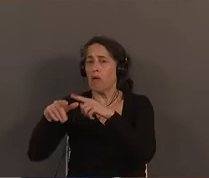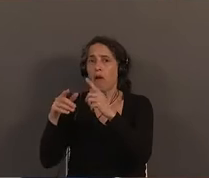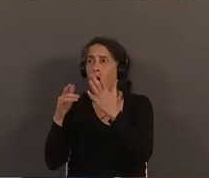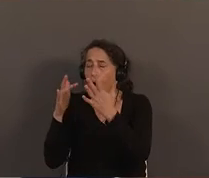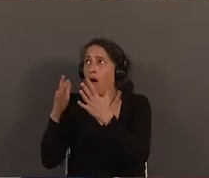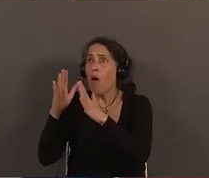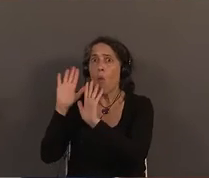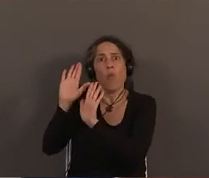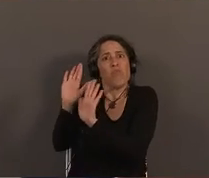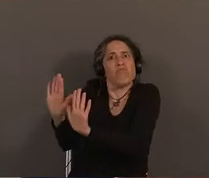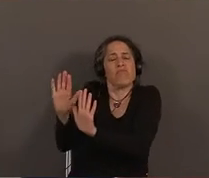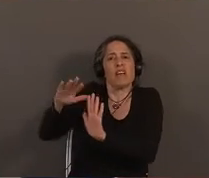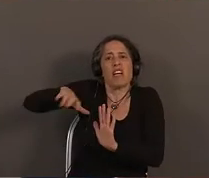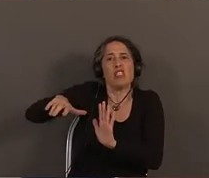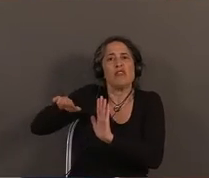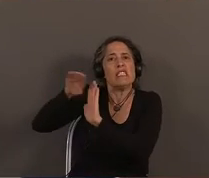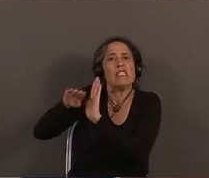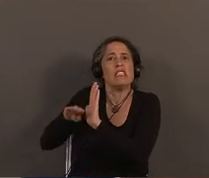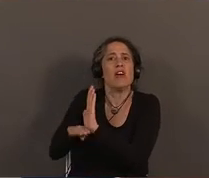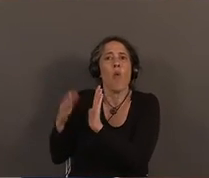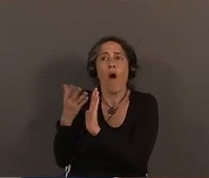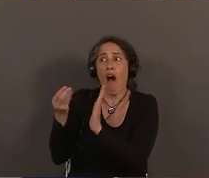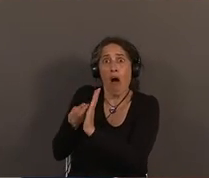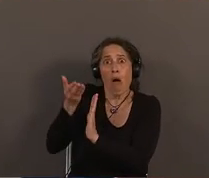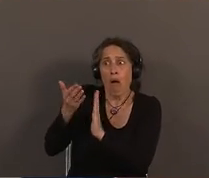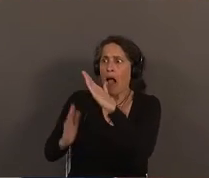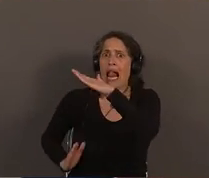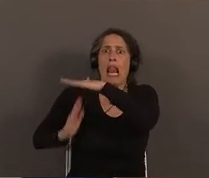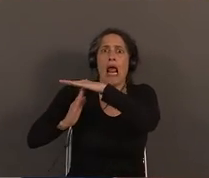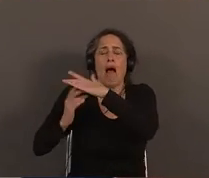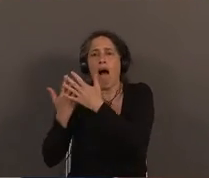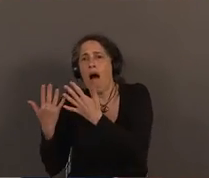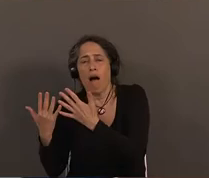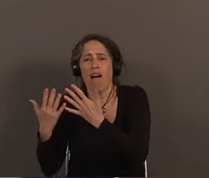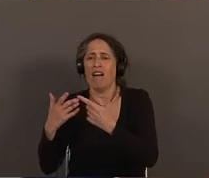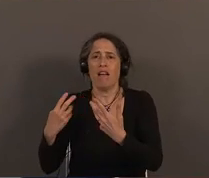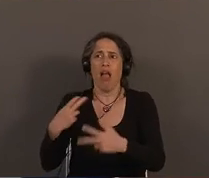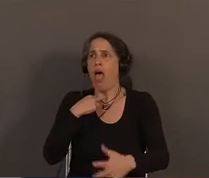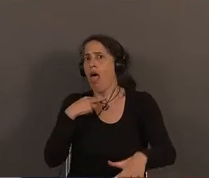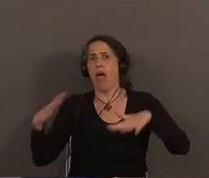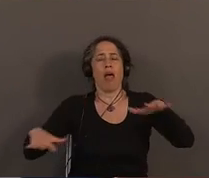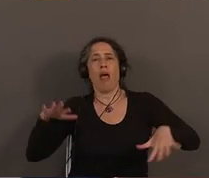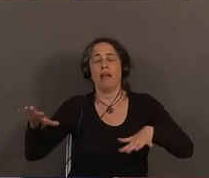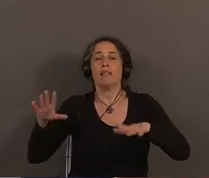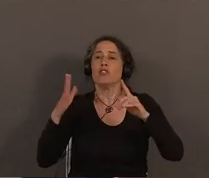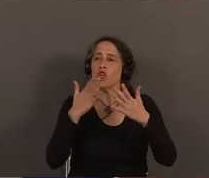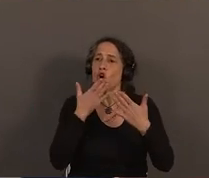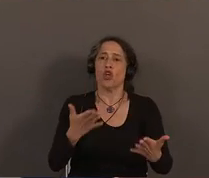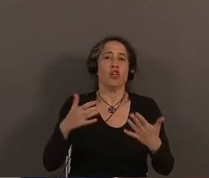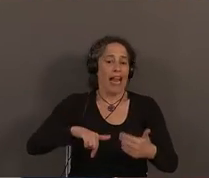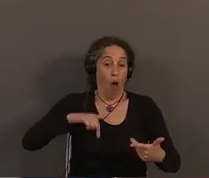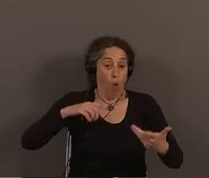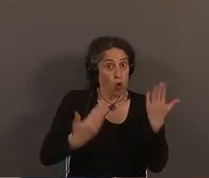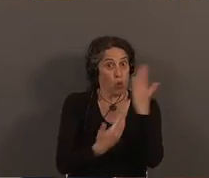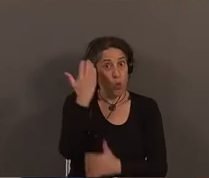my work team? Or so this is like not to get lost and not to get disconnected and continue normal